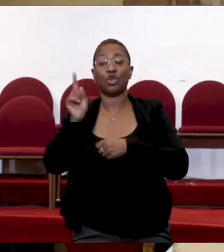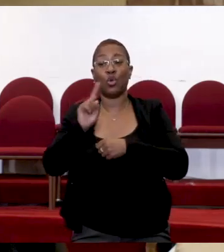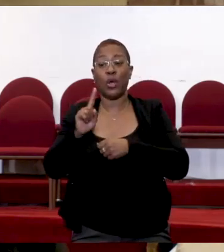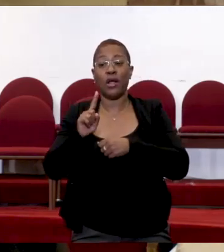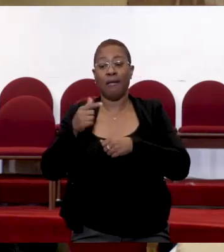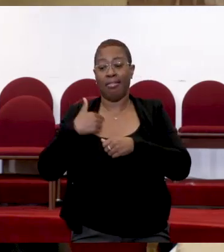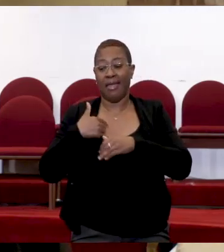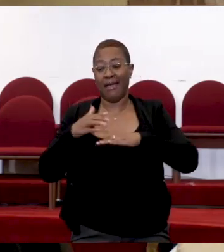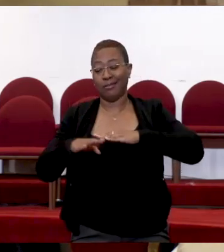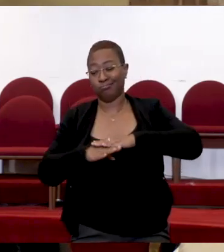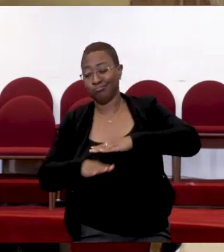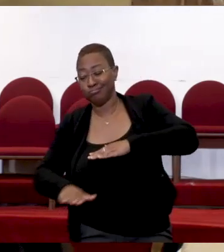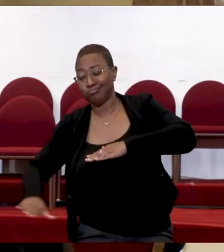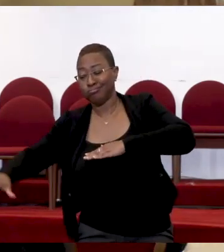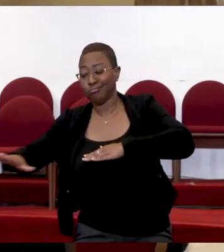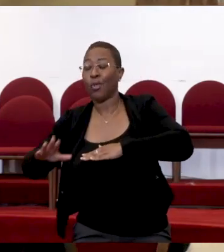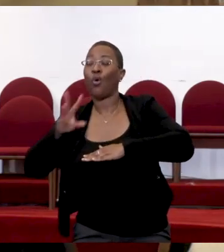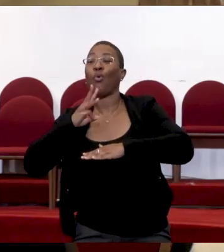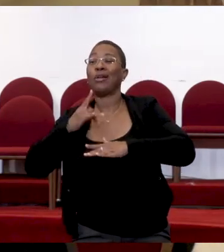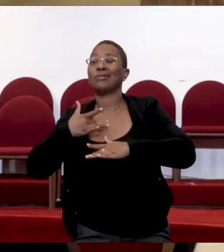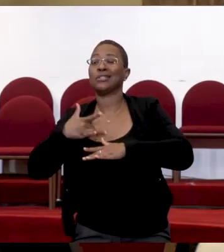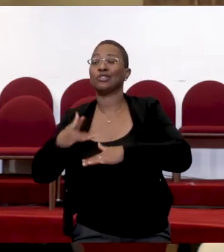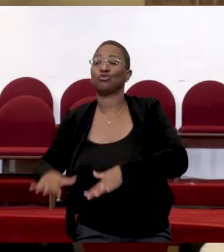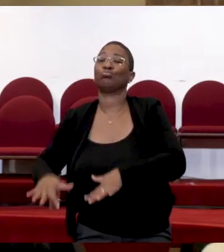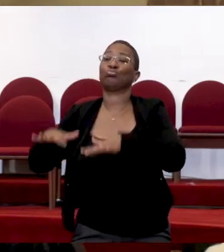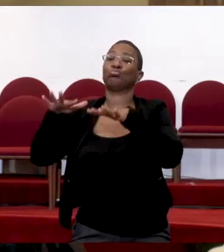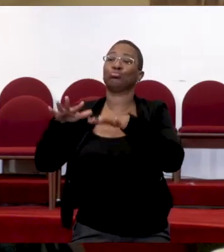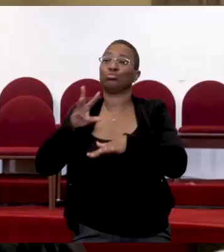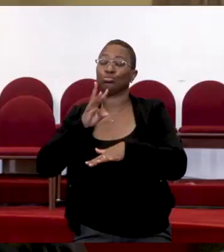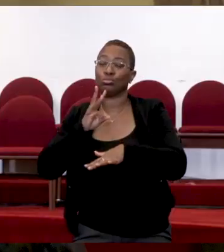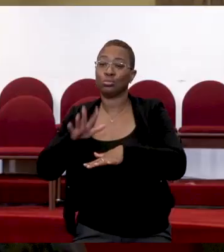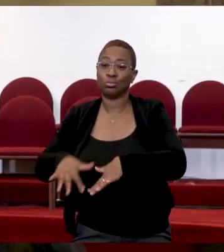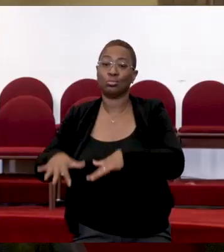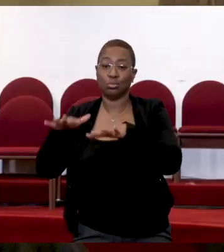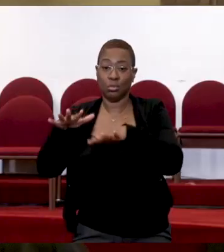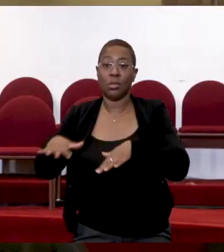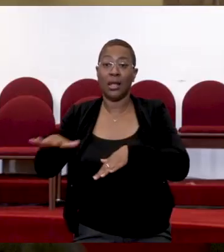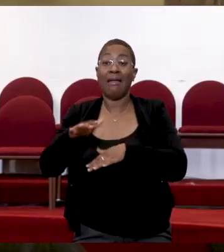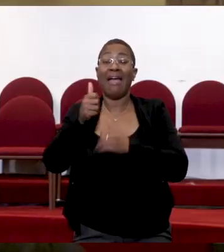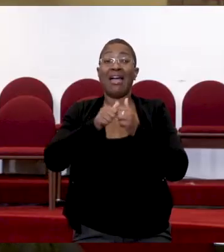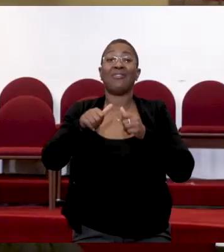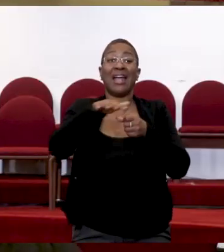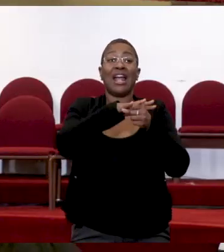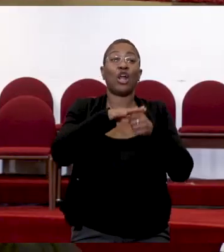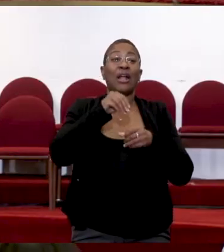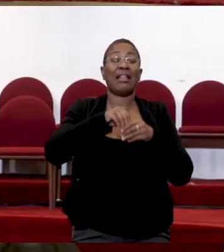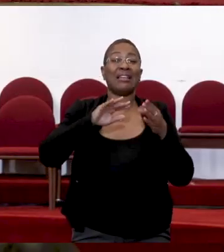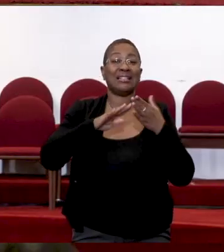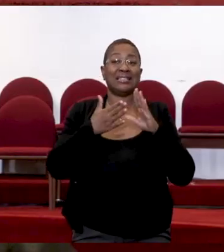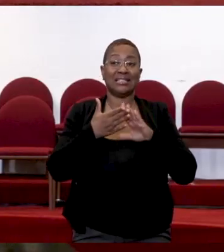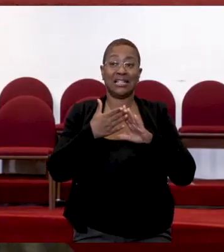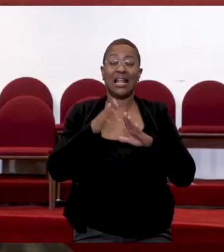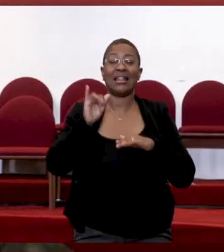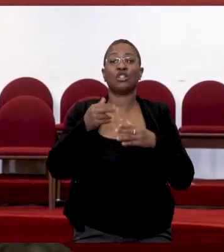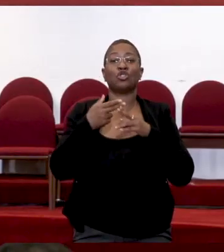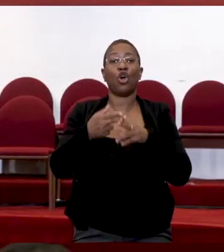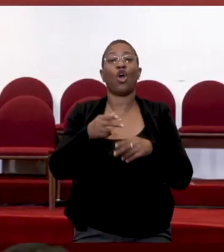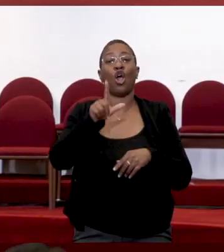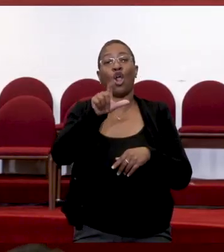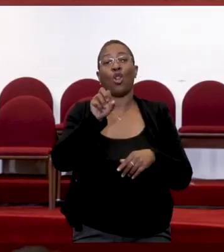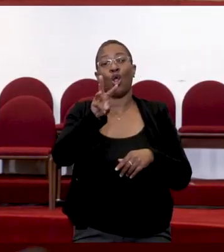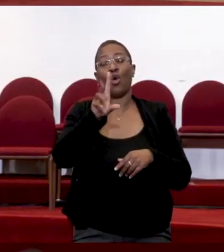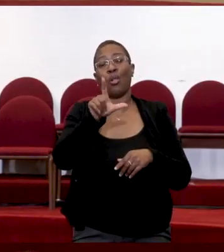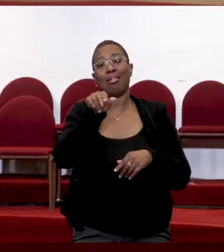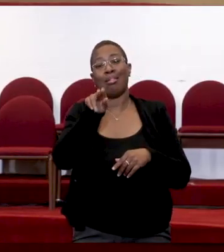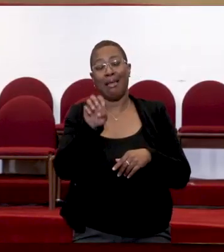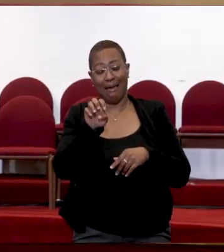city. We have a map, DWSD has shown it on several times. Every area of this city that is a low-lying area that floods